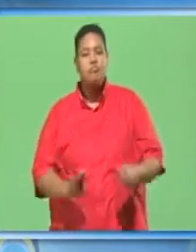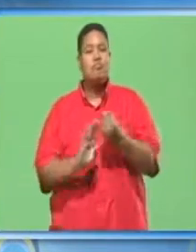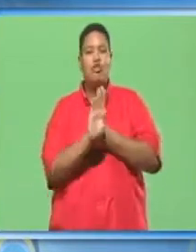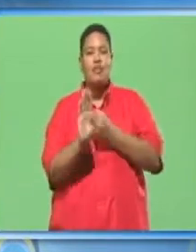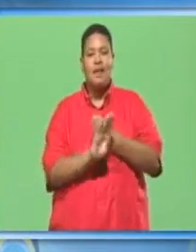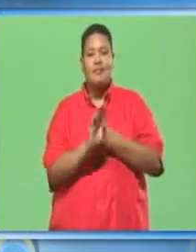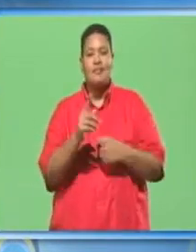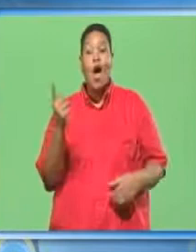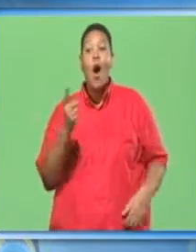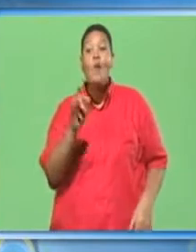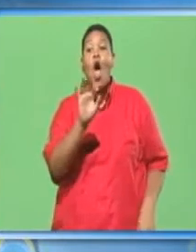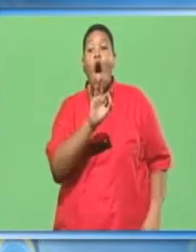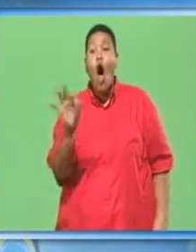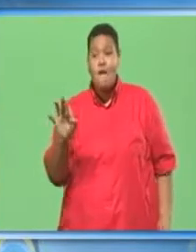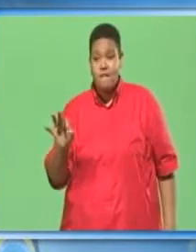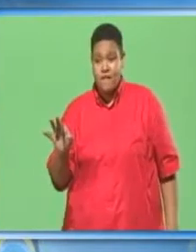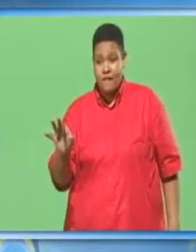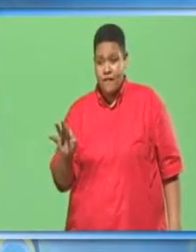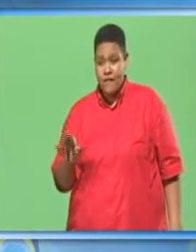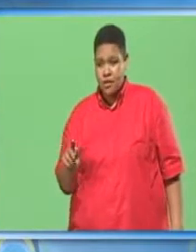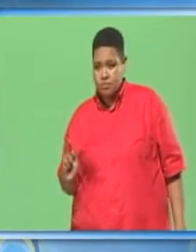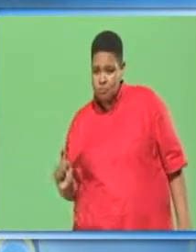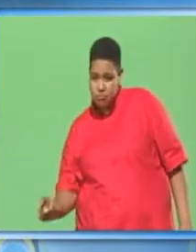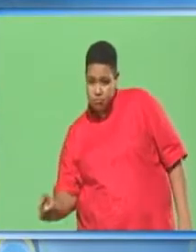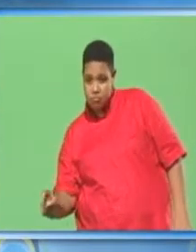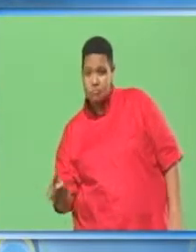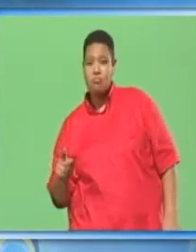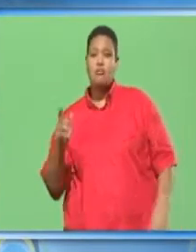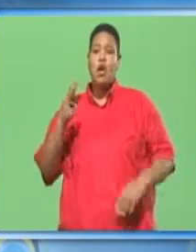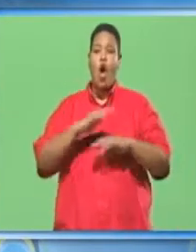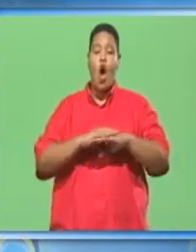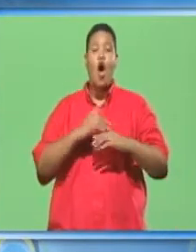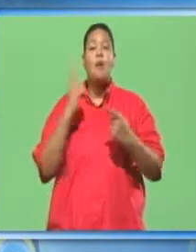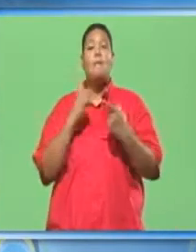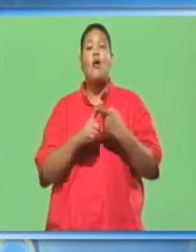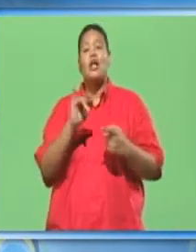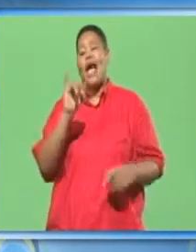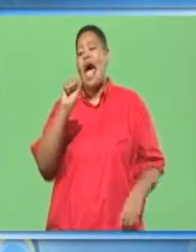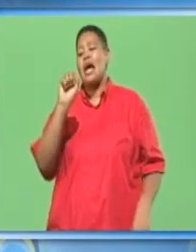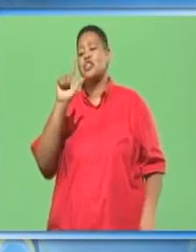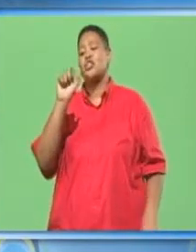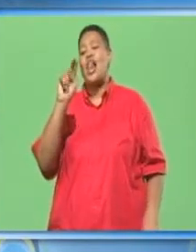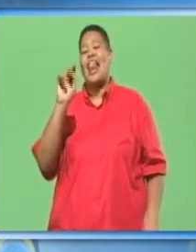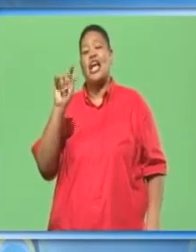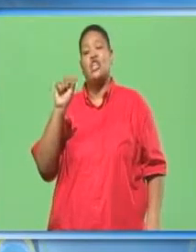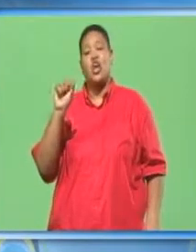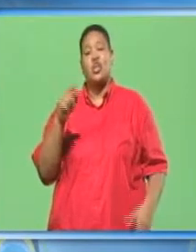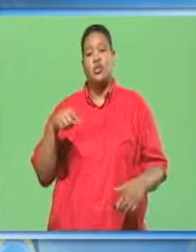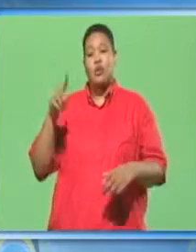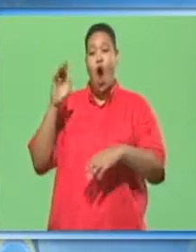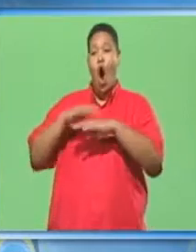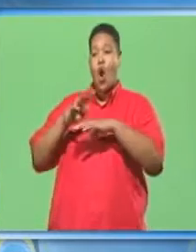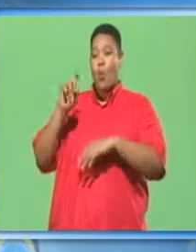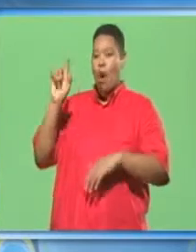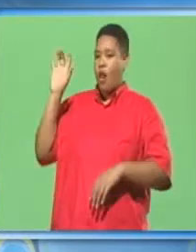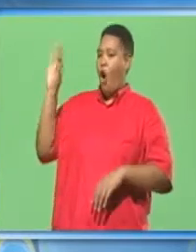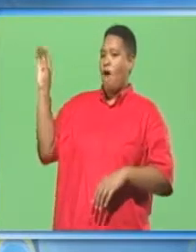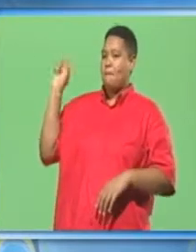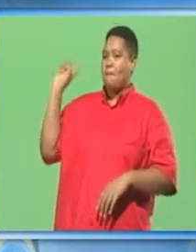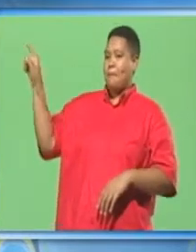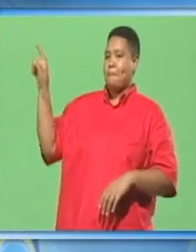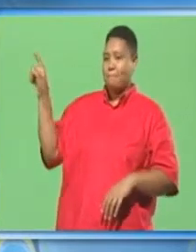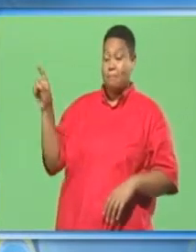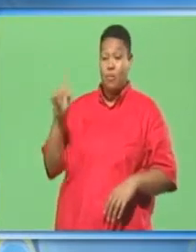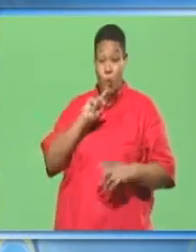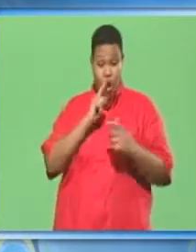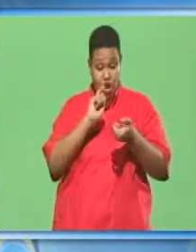Always turn off the saw using on-off switch as well as isolation switch on the wall. When you are changing blades,